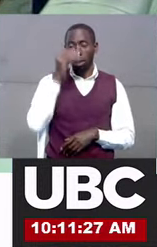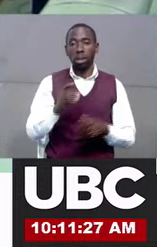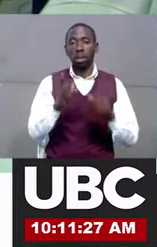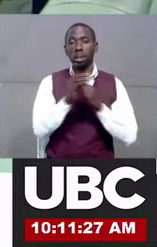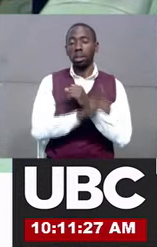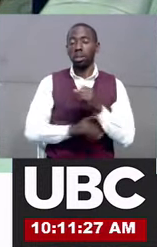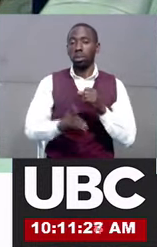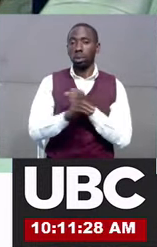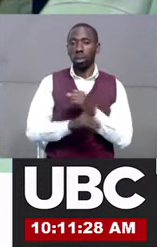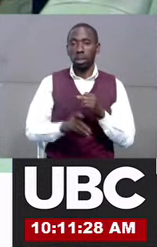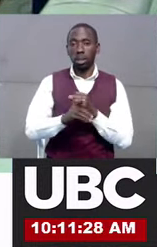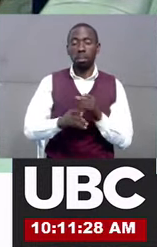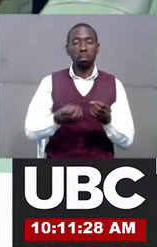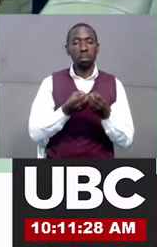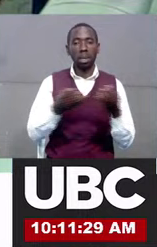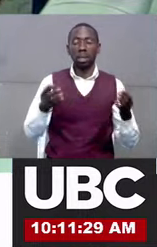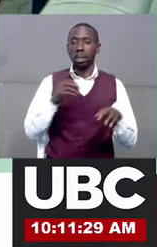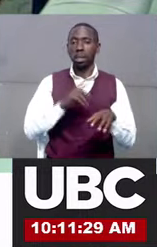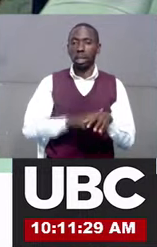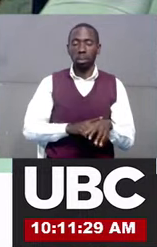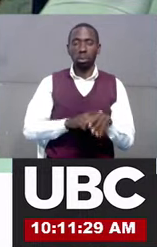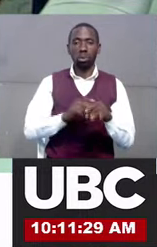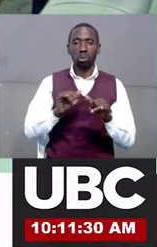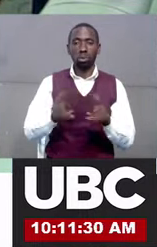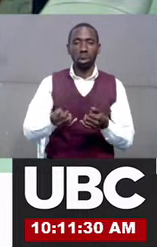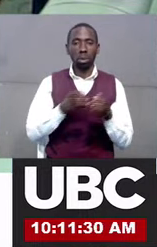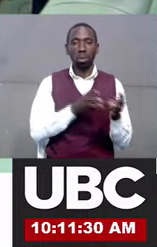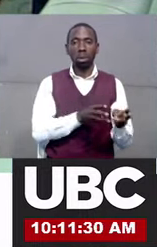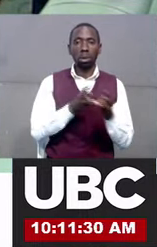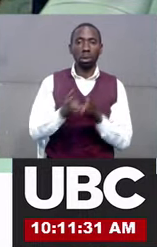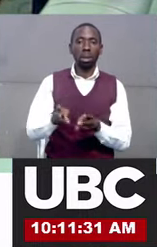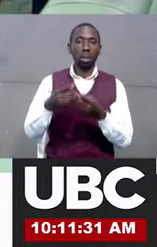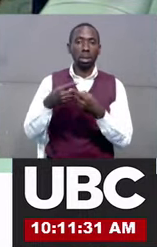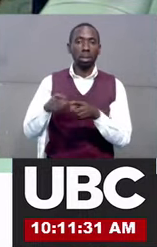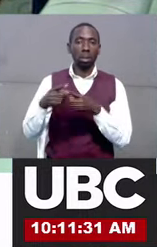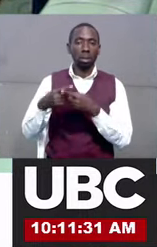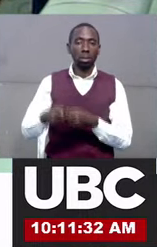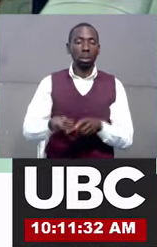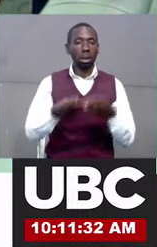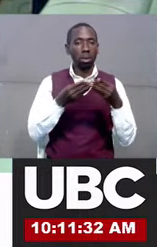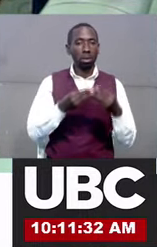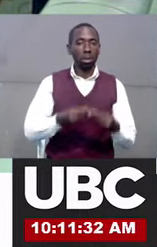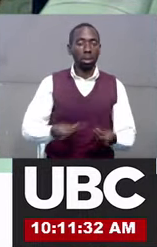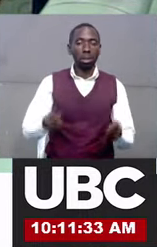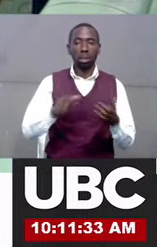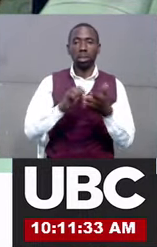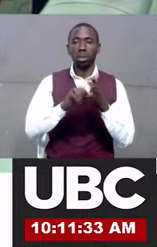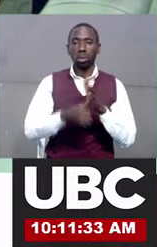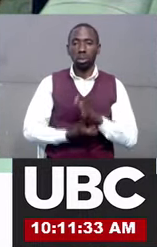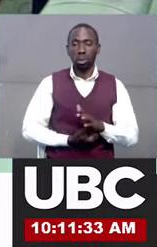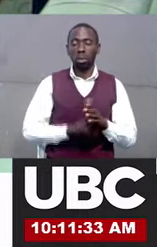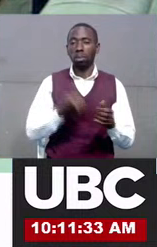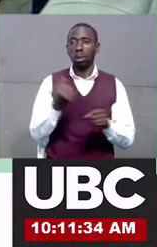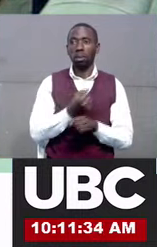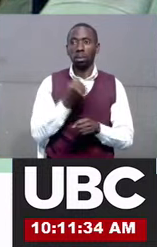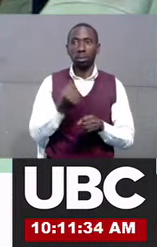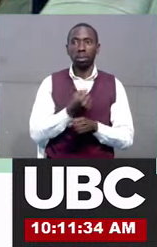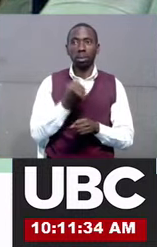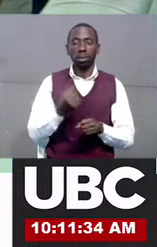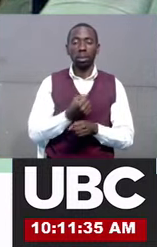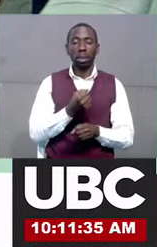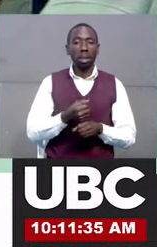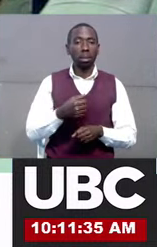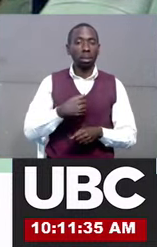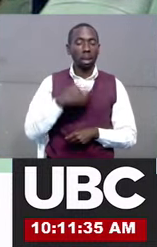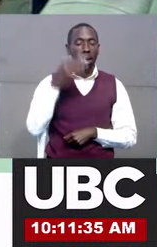districts usually devise measures of addressing the poor performance. I know